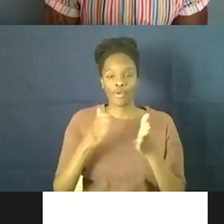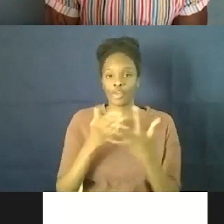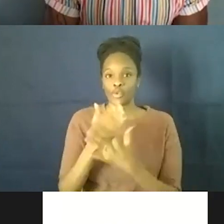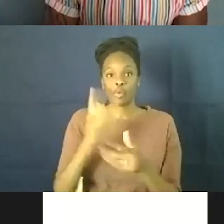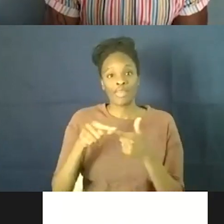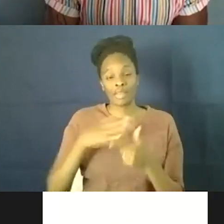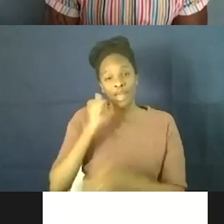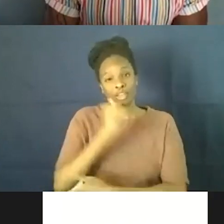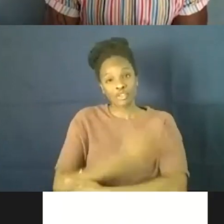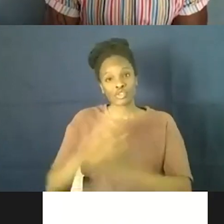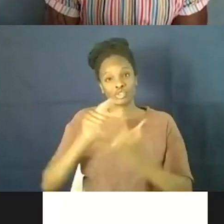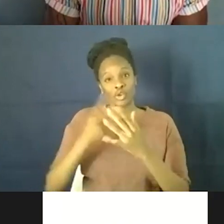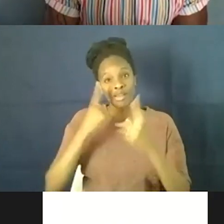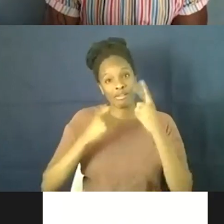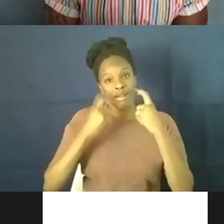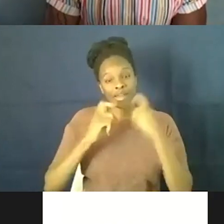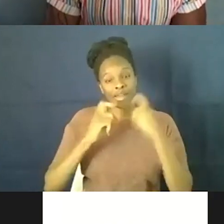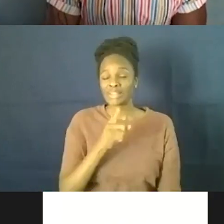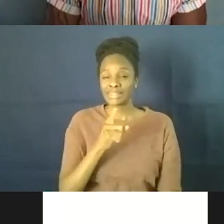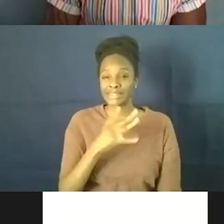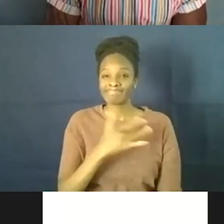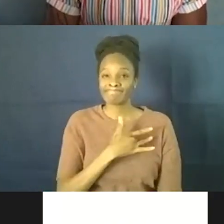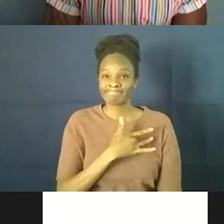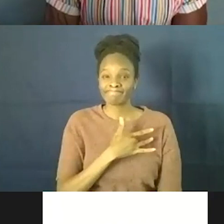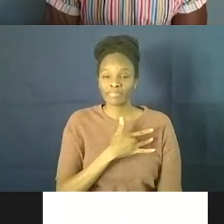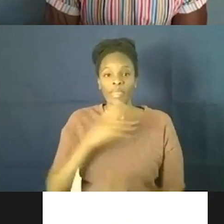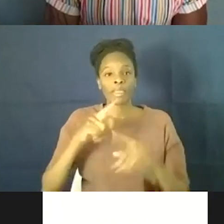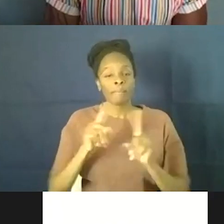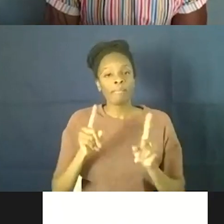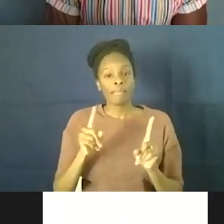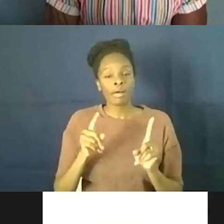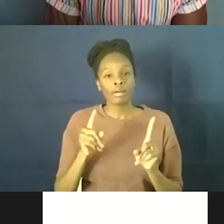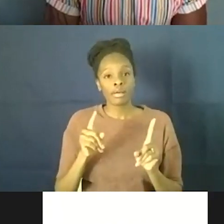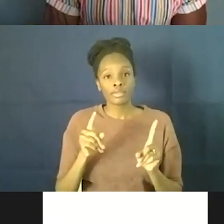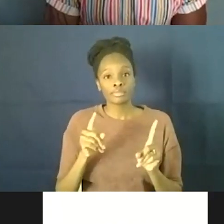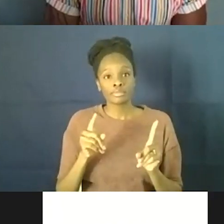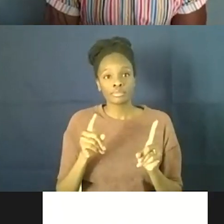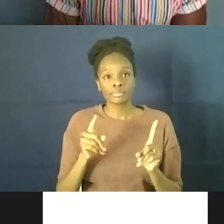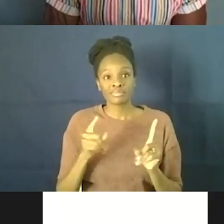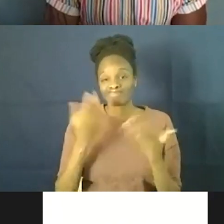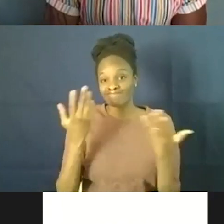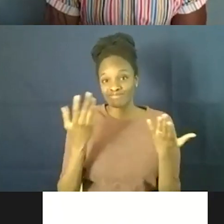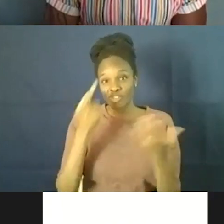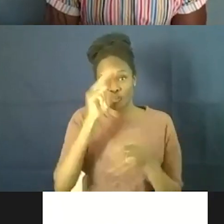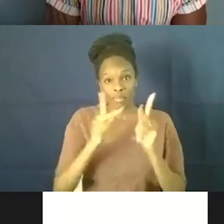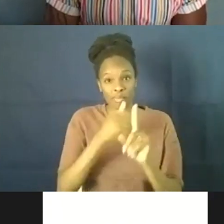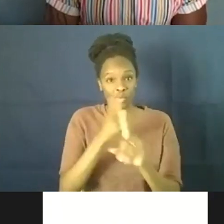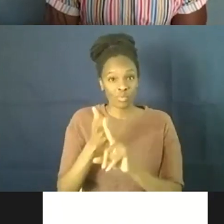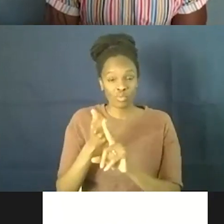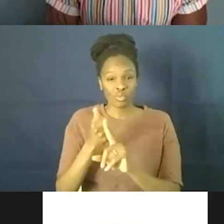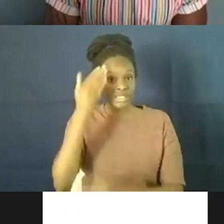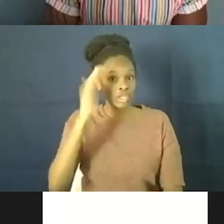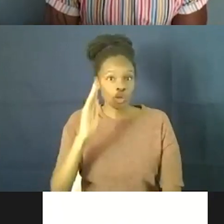know, it was very touching. But other people who didn't, you know that it was a personal letter